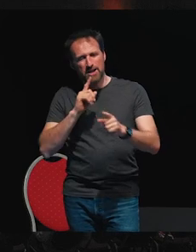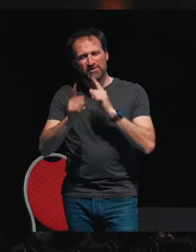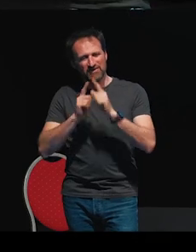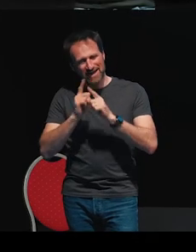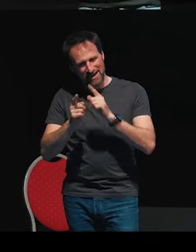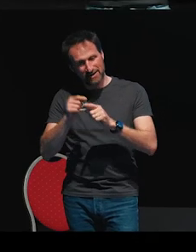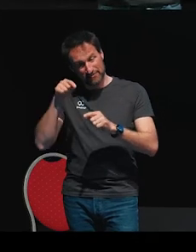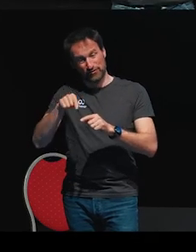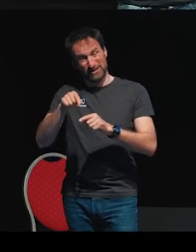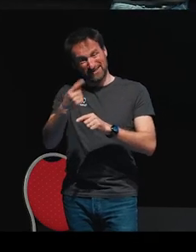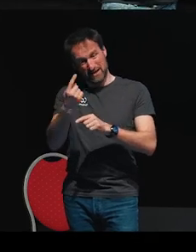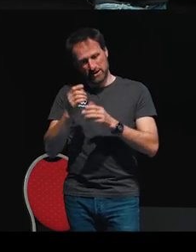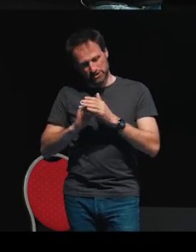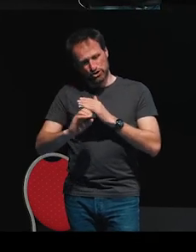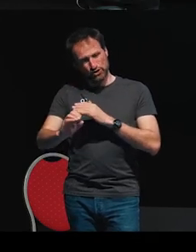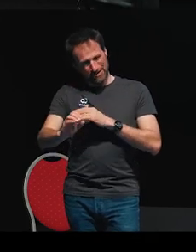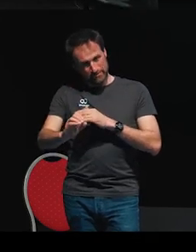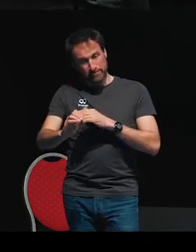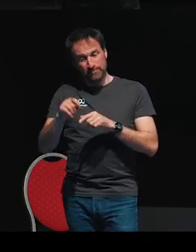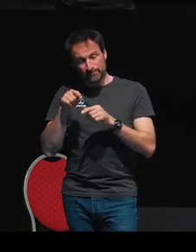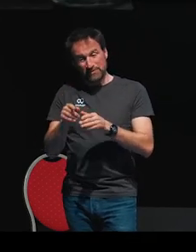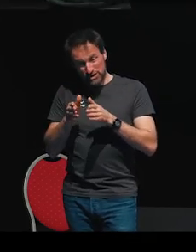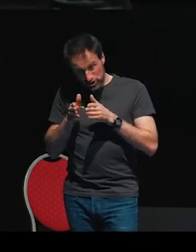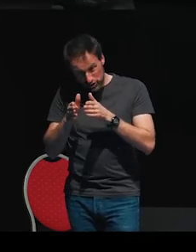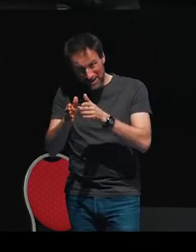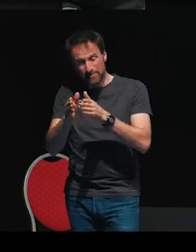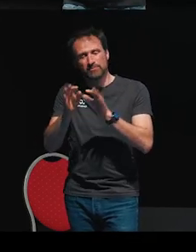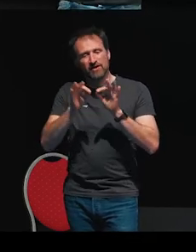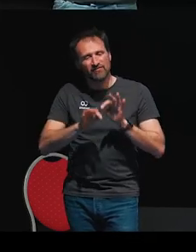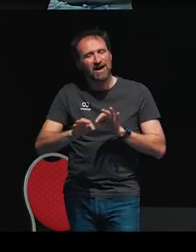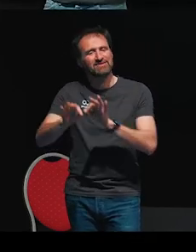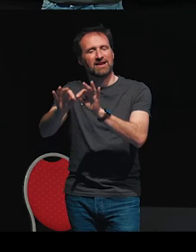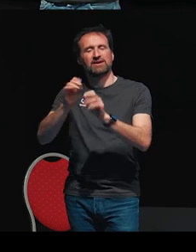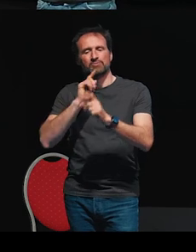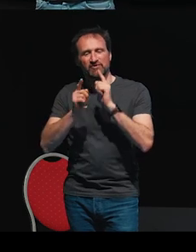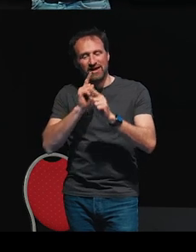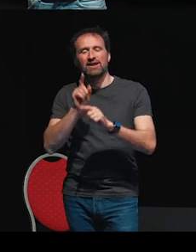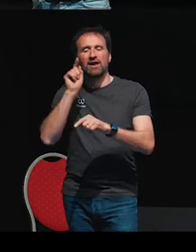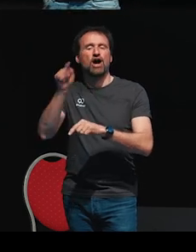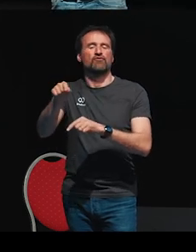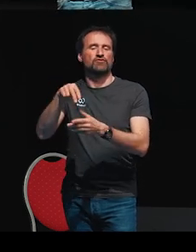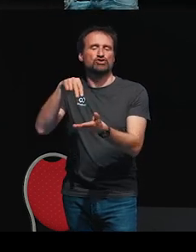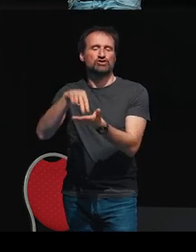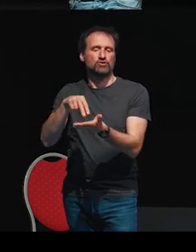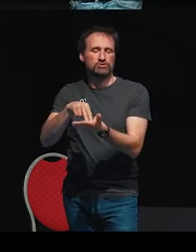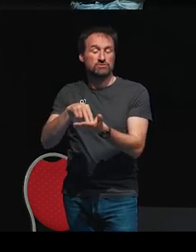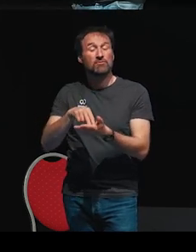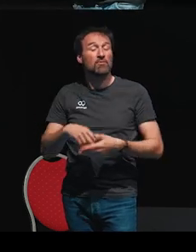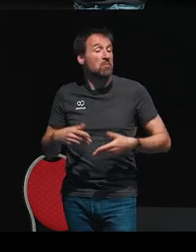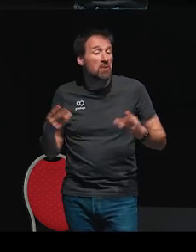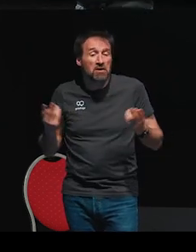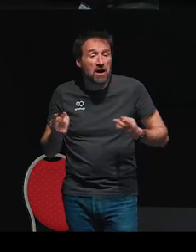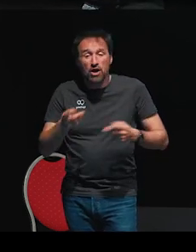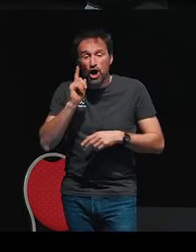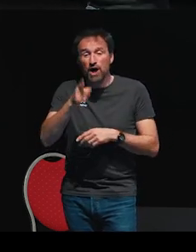one single stream, and this stream forwards the commands to your state. And then it is very easy, no matter if you send a command from